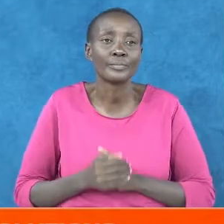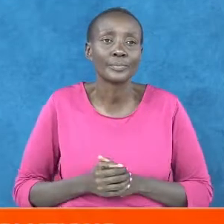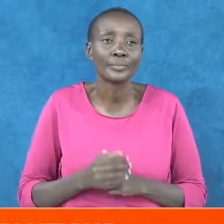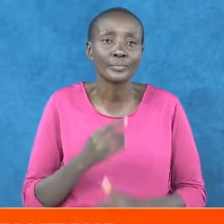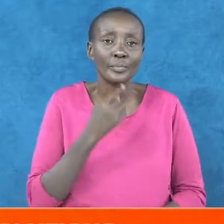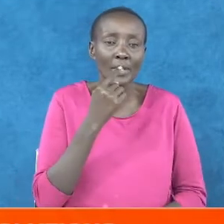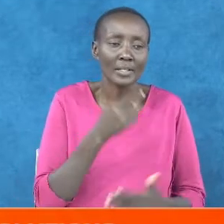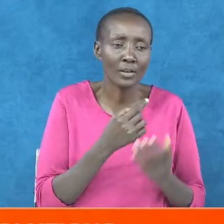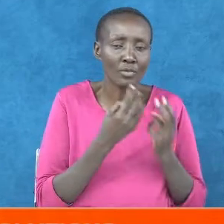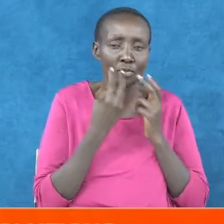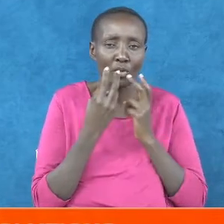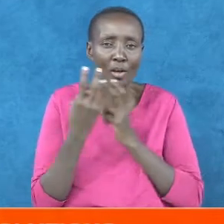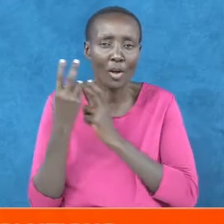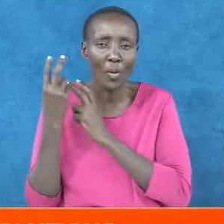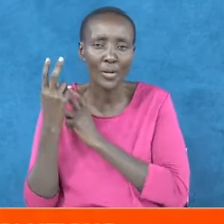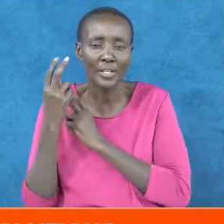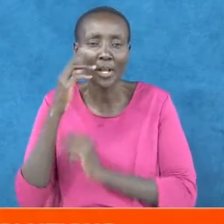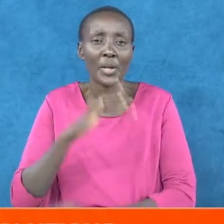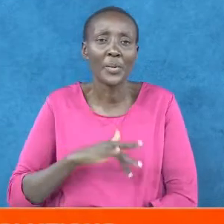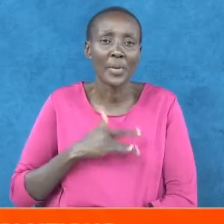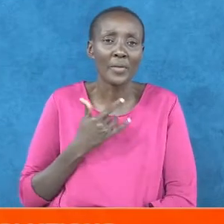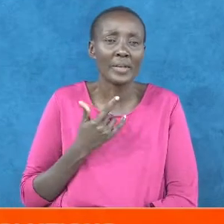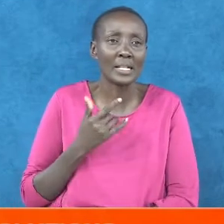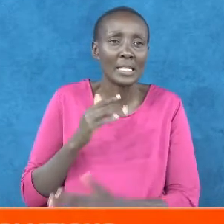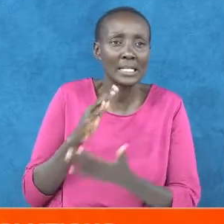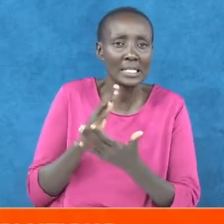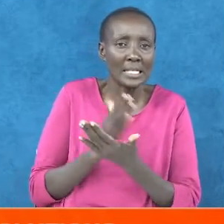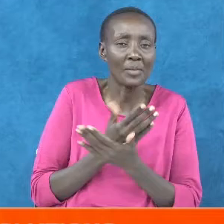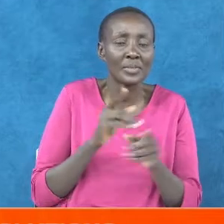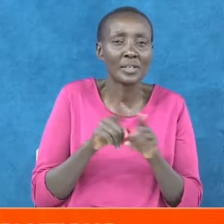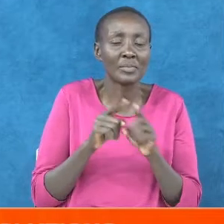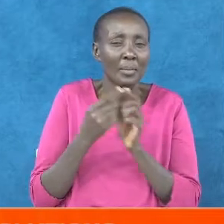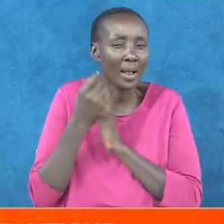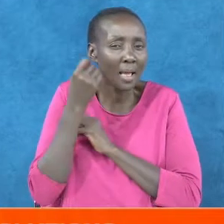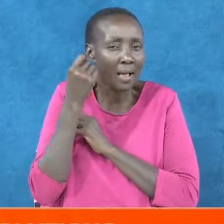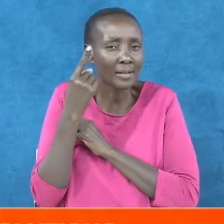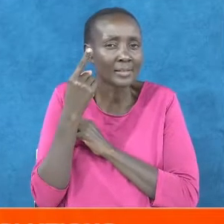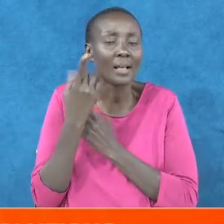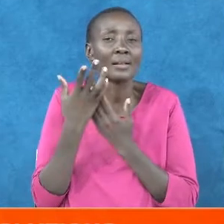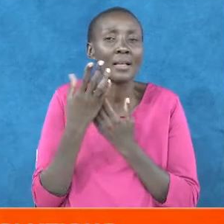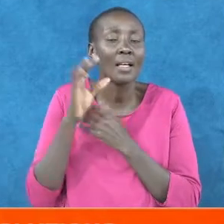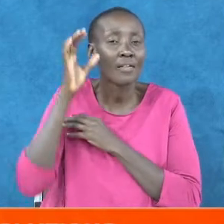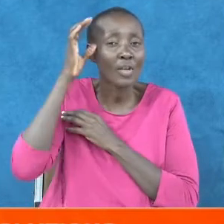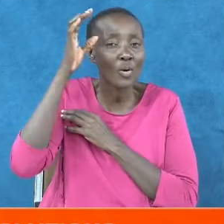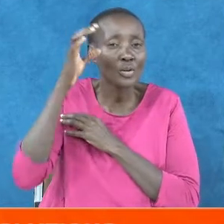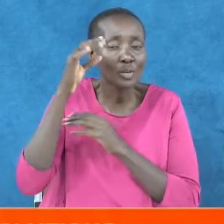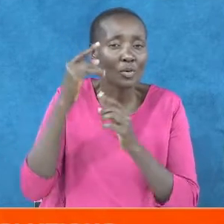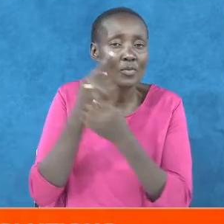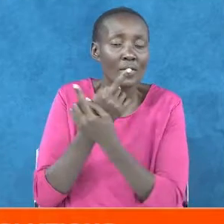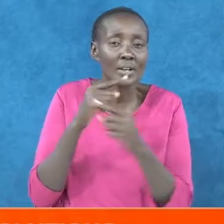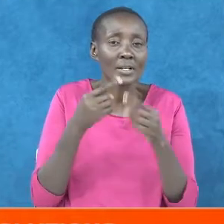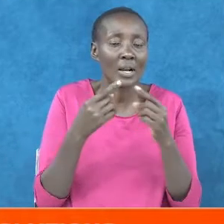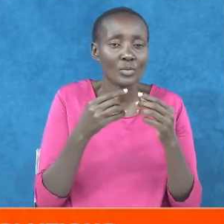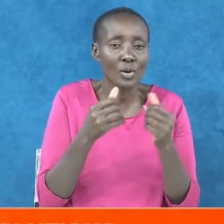can say, watching those Kenyans, I get the sense that some of them resonate with the concept of alternative dispute resolution. Right. But then I have to point